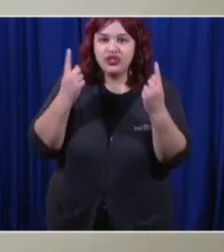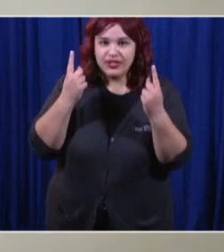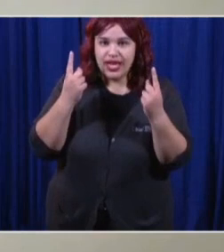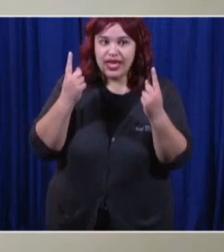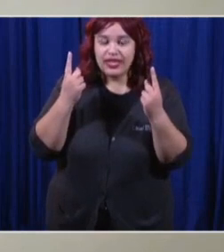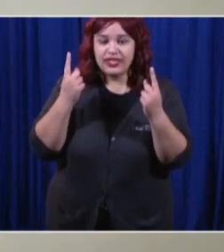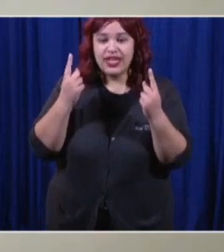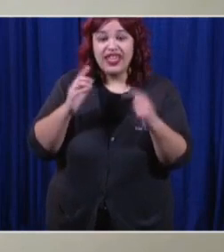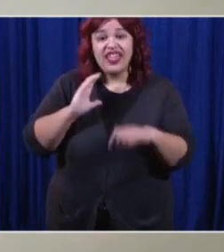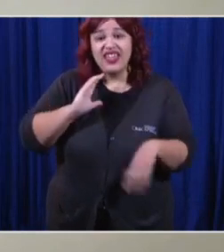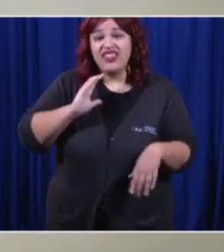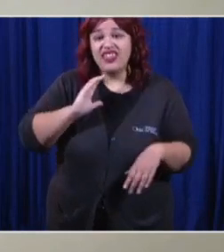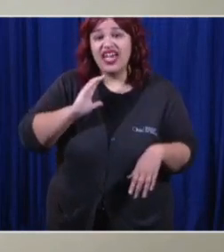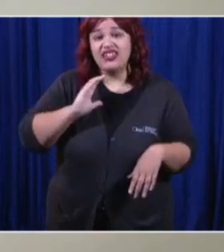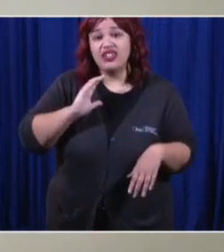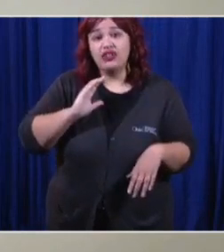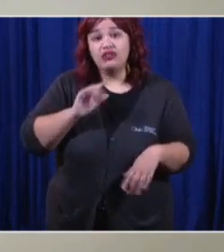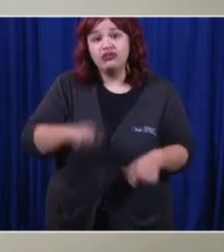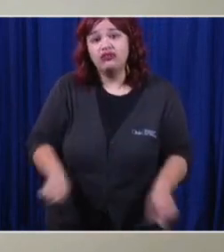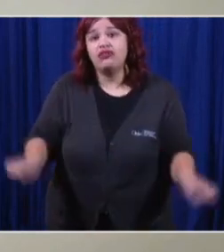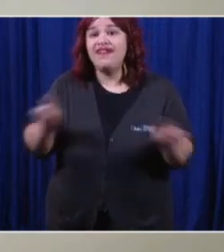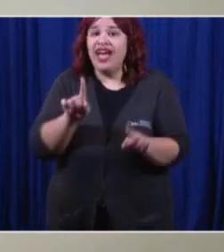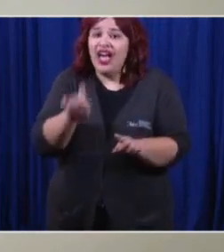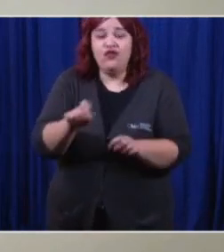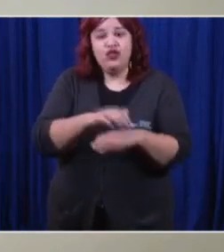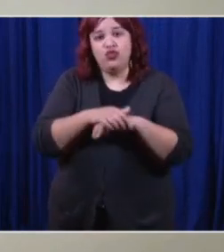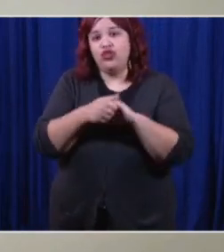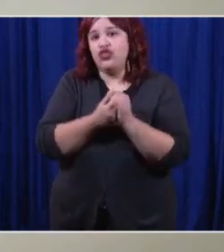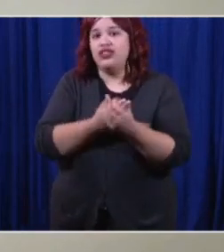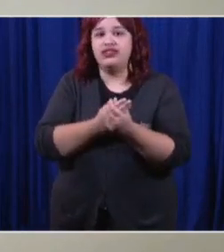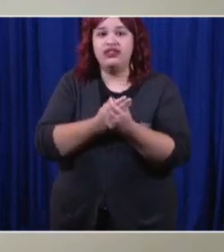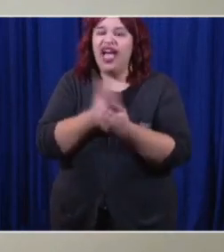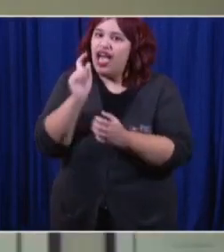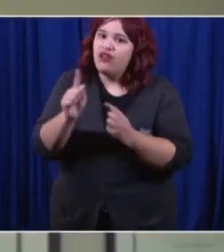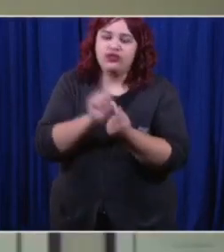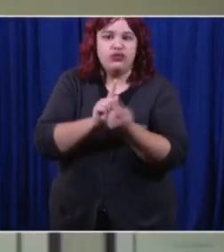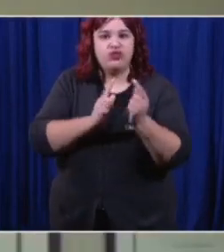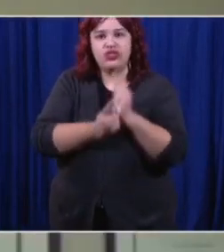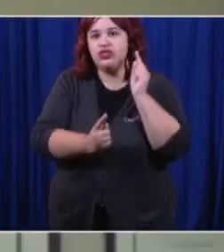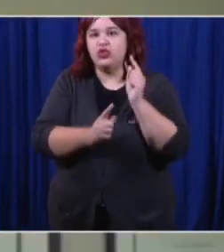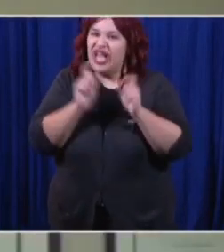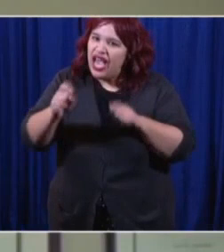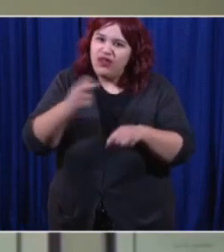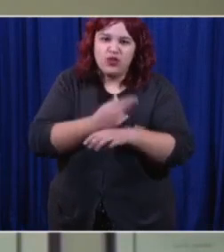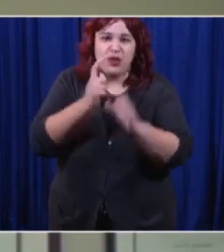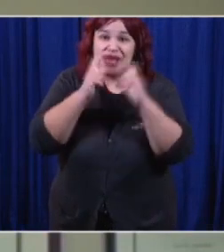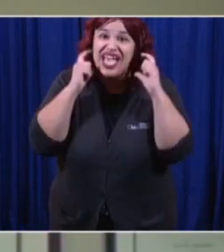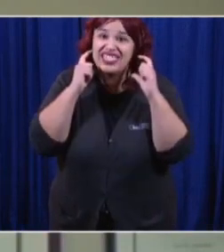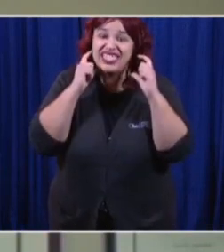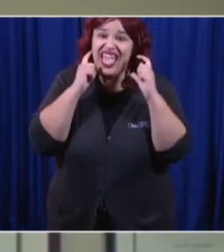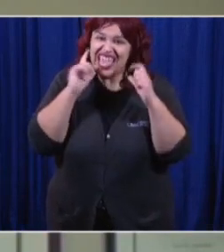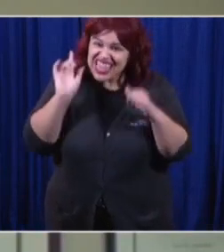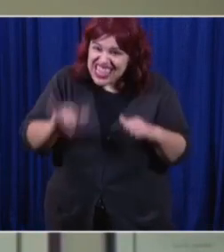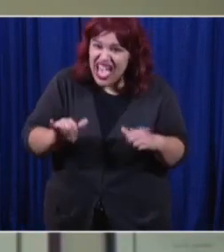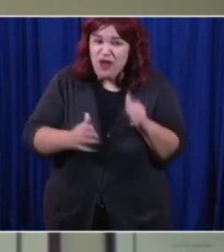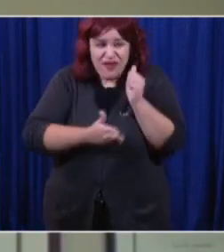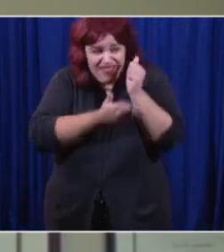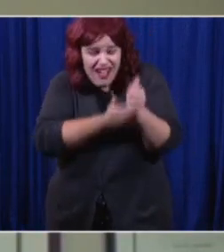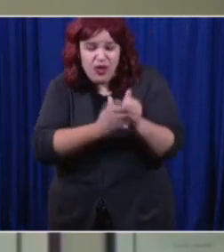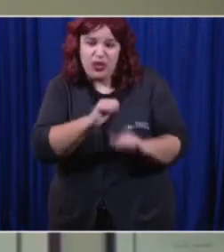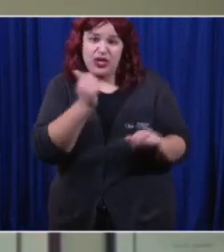simple, really makes a huge difference in every aspect of our life. I think considering this is your COVID